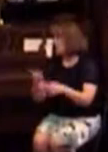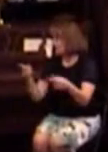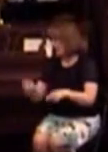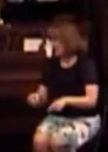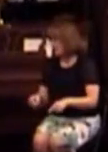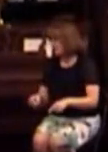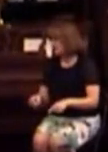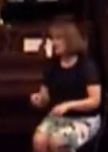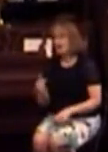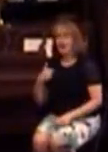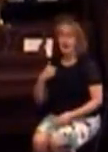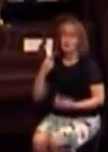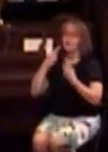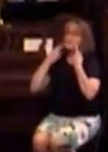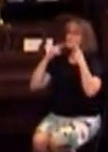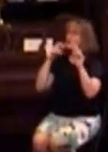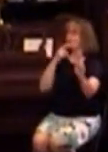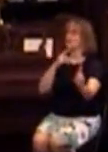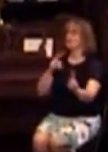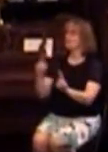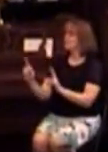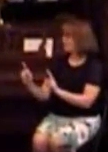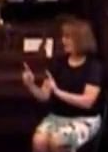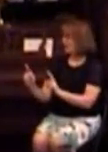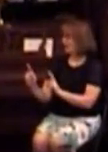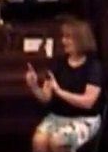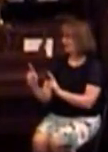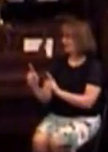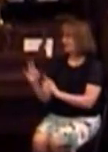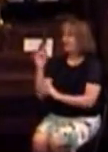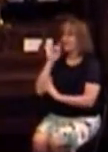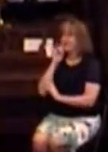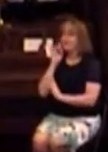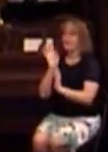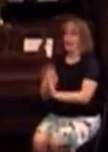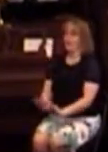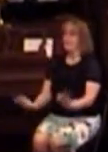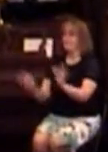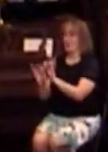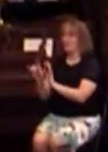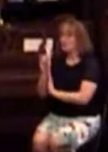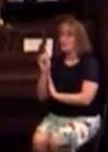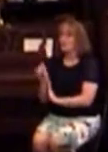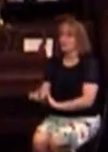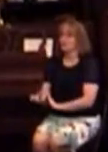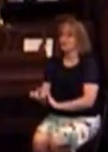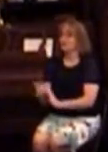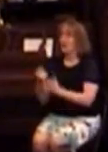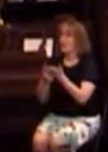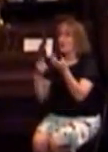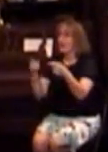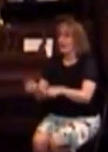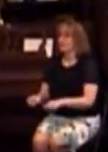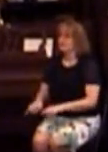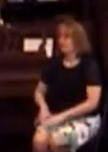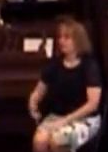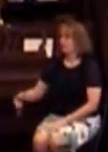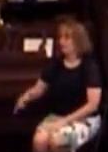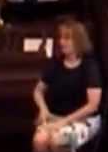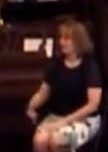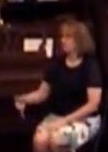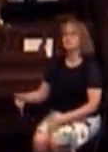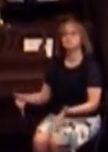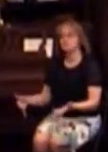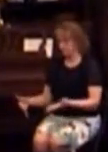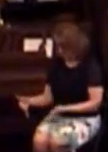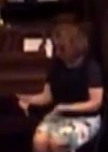finally ready to deal with an important, not urgent question. And what happens? The cell phone goes off. Does that ever happen to you? You're dealing with something